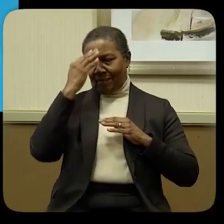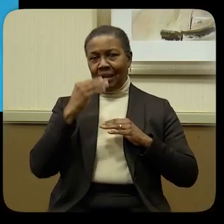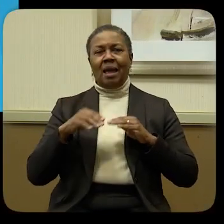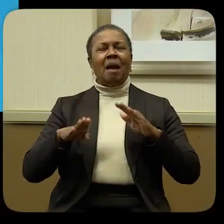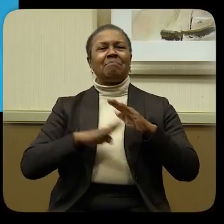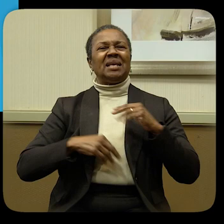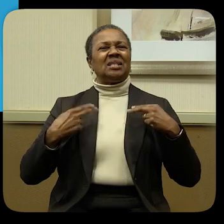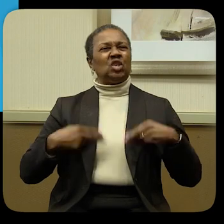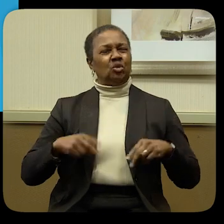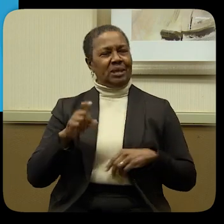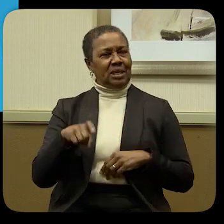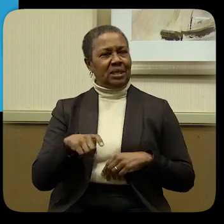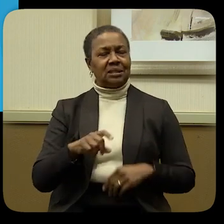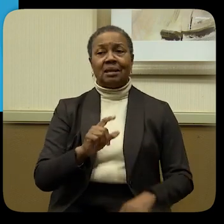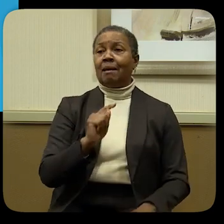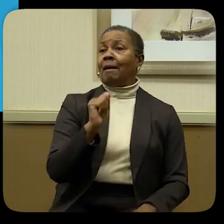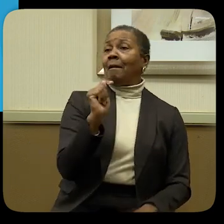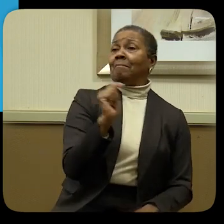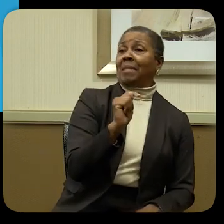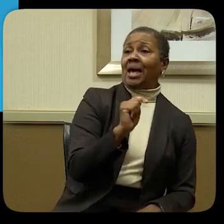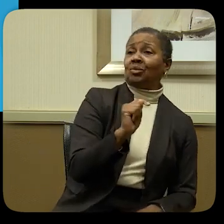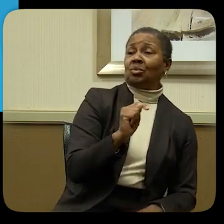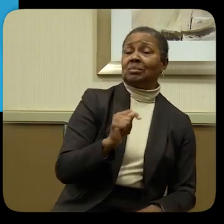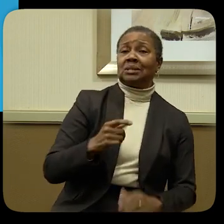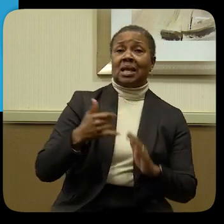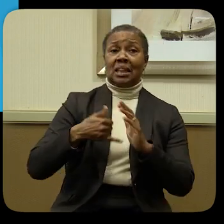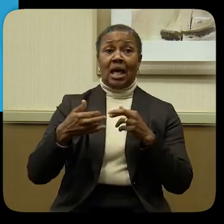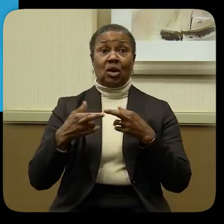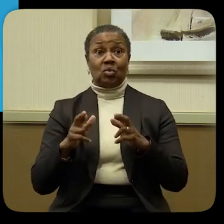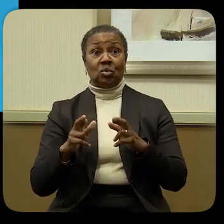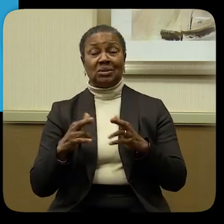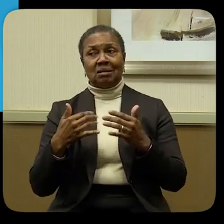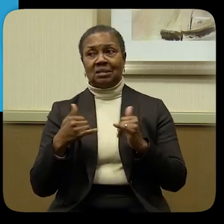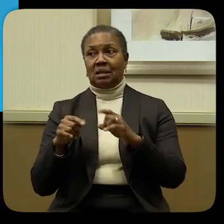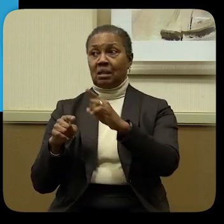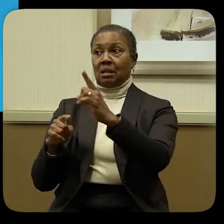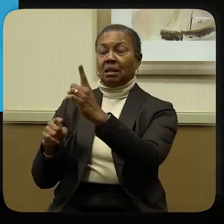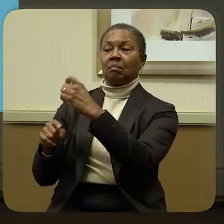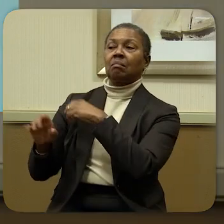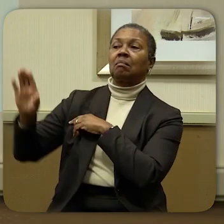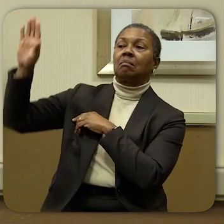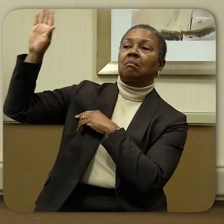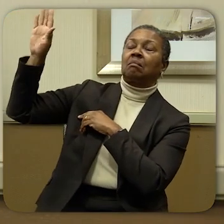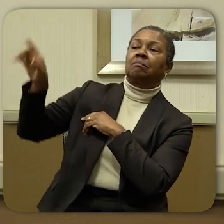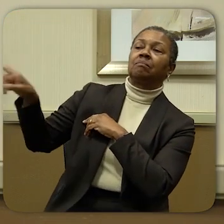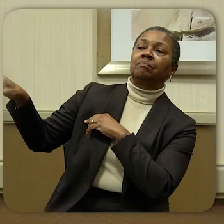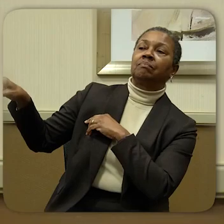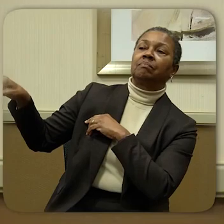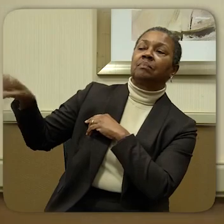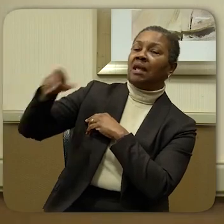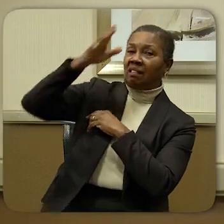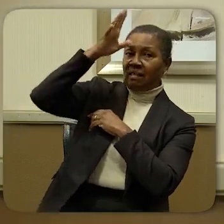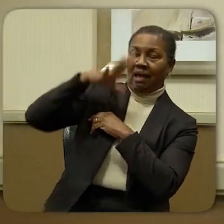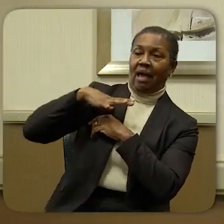human needs. Bathrooms and locker rooms are still, yeah, go ahead. So one of the things that